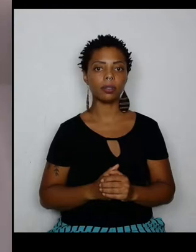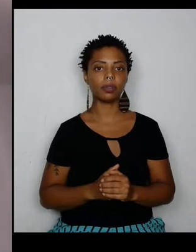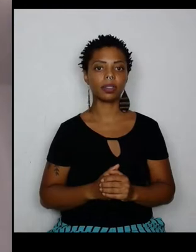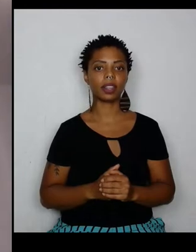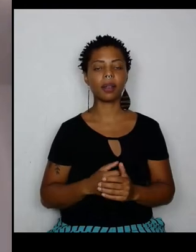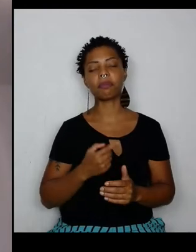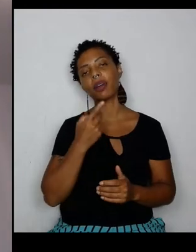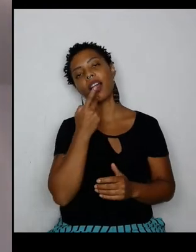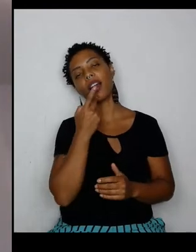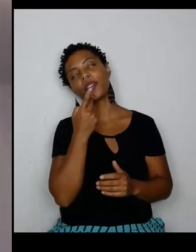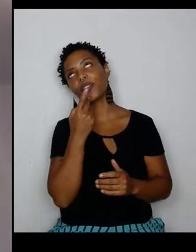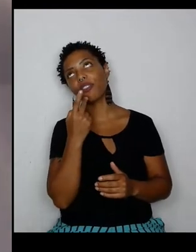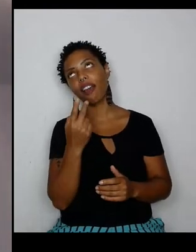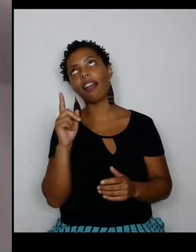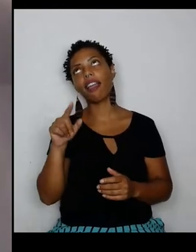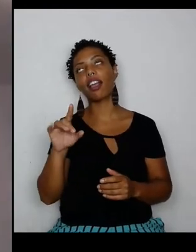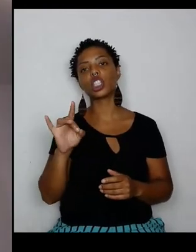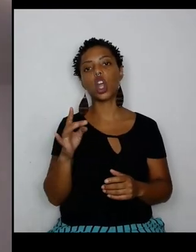day